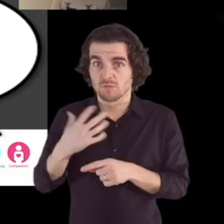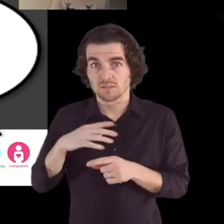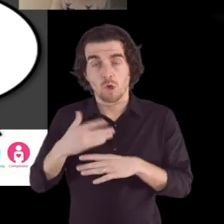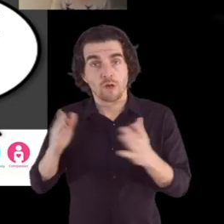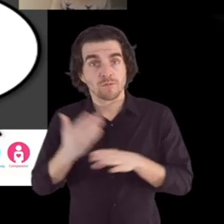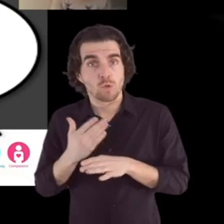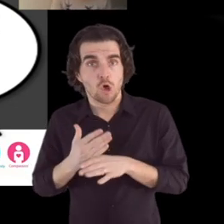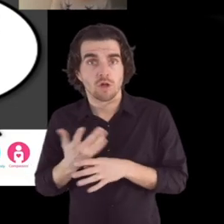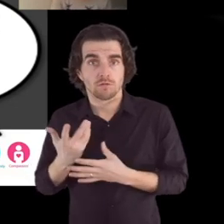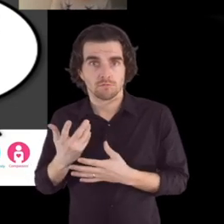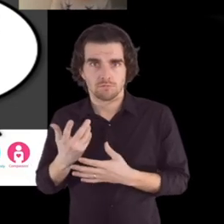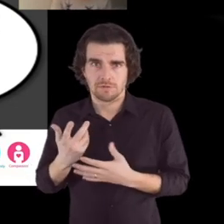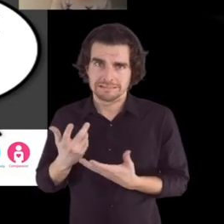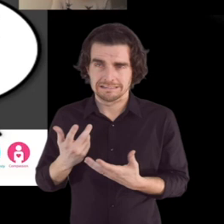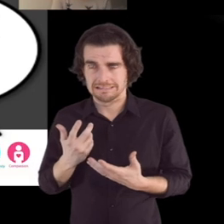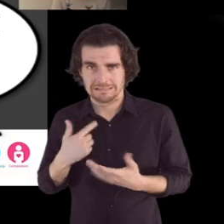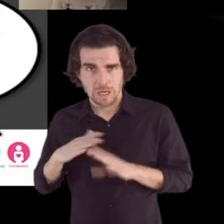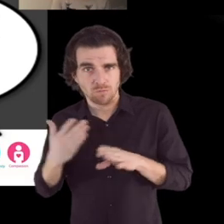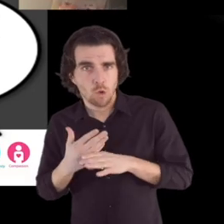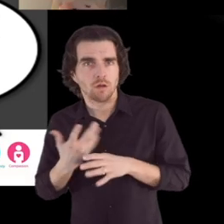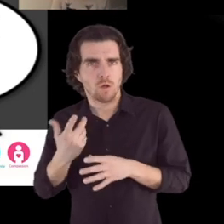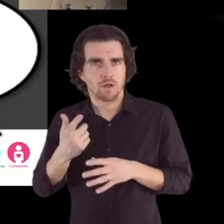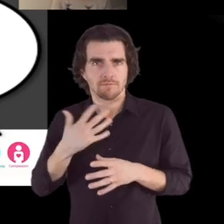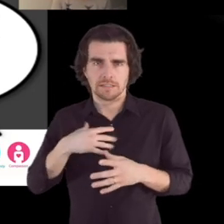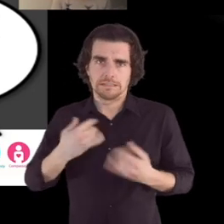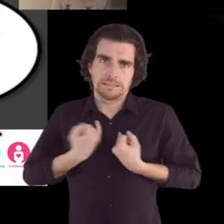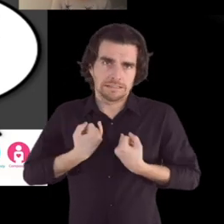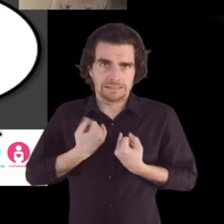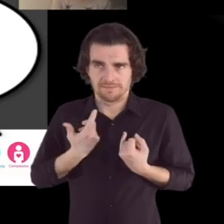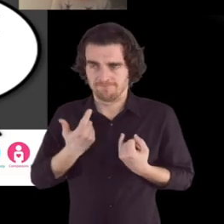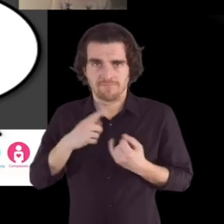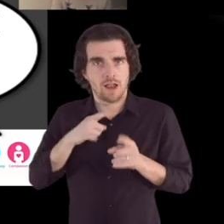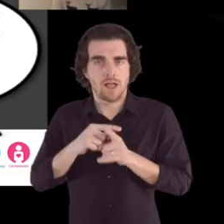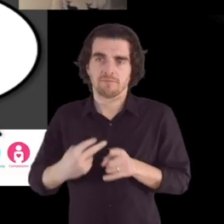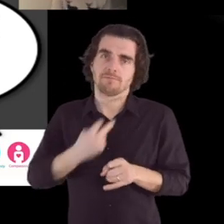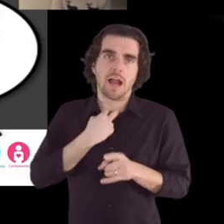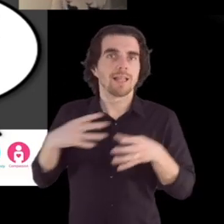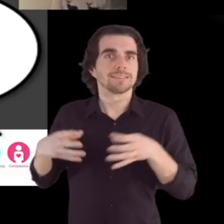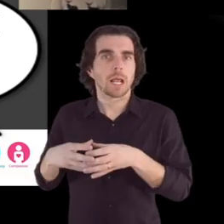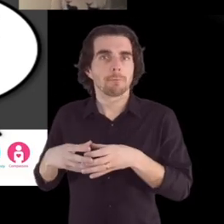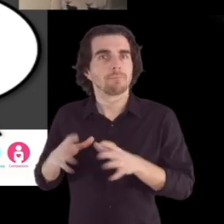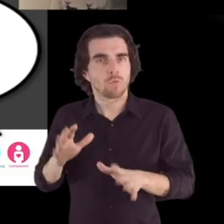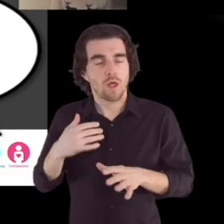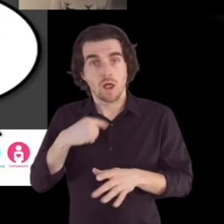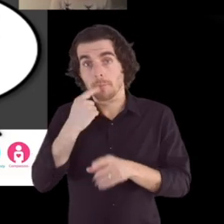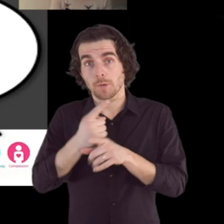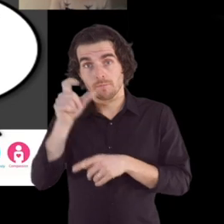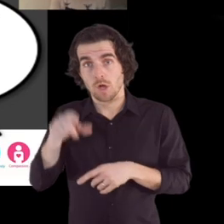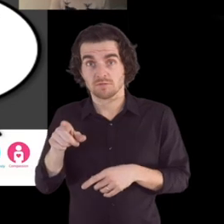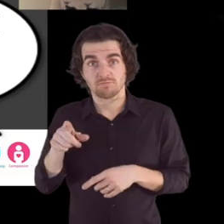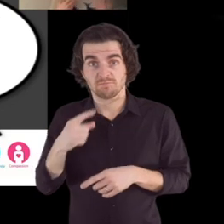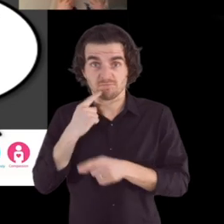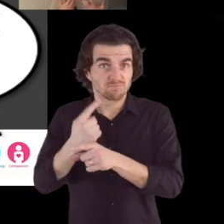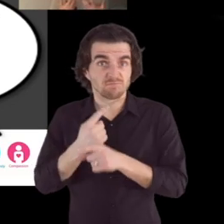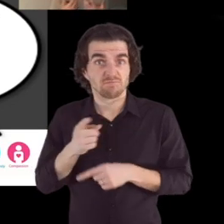time off work, and they were really giving themselves a hard time and feeling very much that they'd failed their team. I spoke to a person